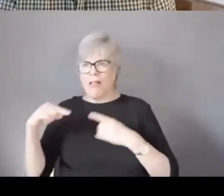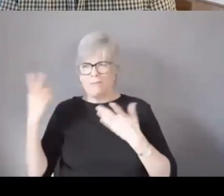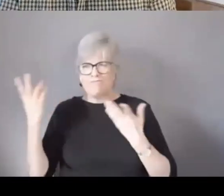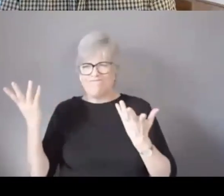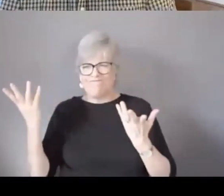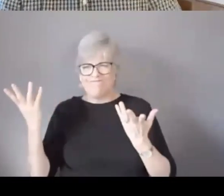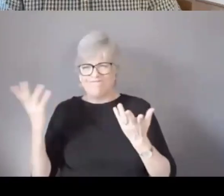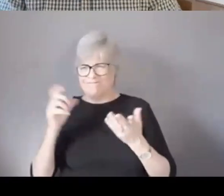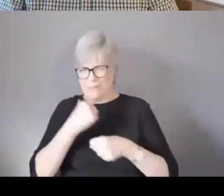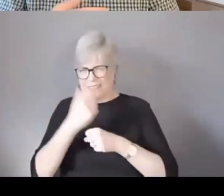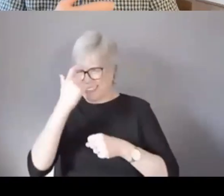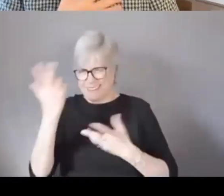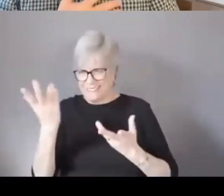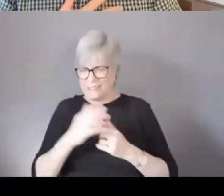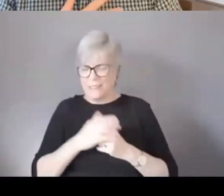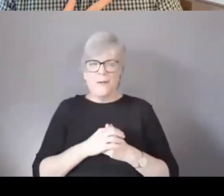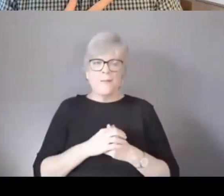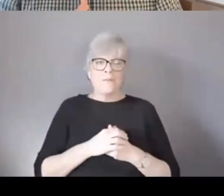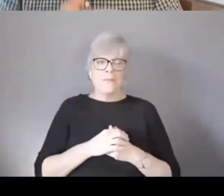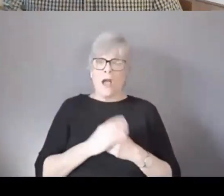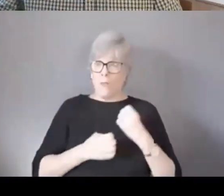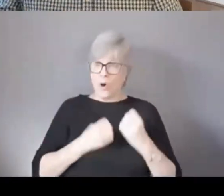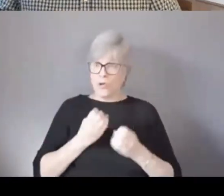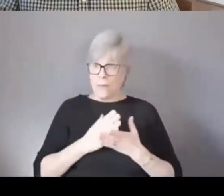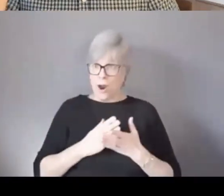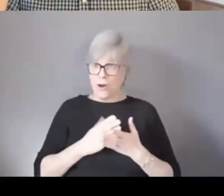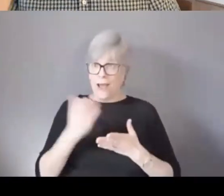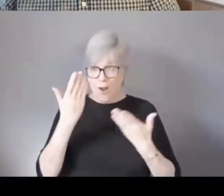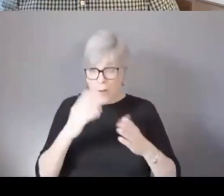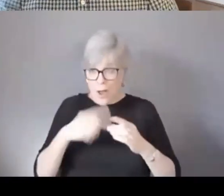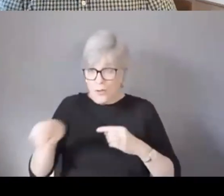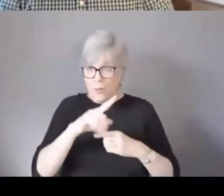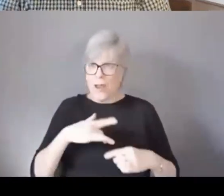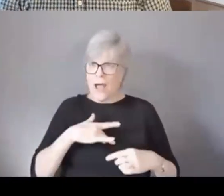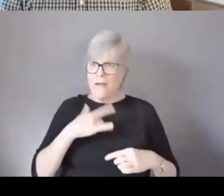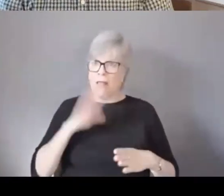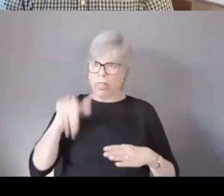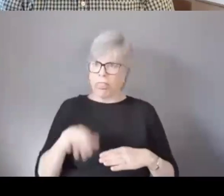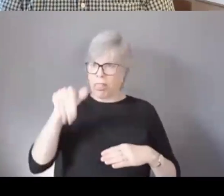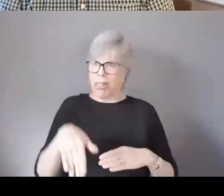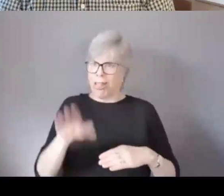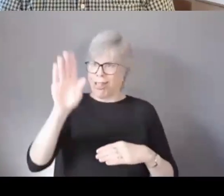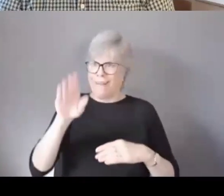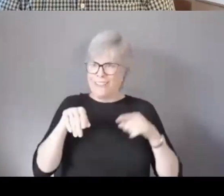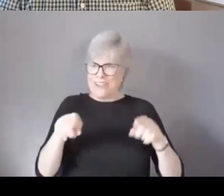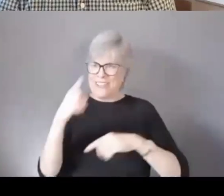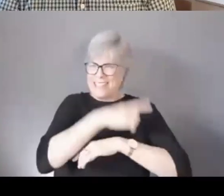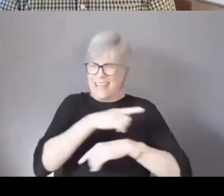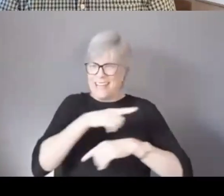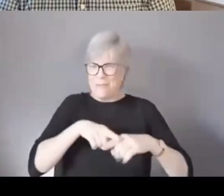I don't know about the rest of you, but I find myself having a range of emotions throughout the day, depending on what's going on right at